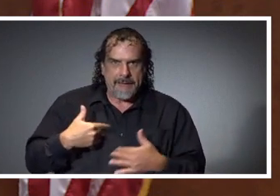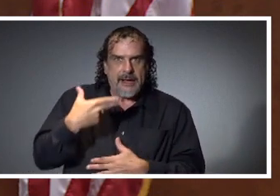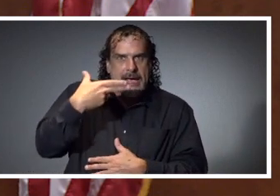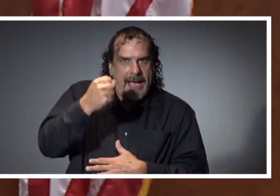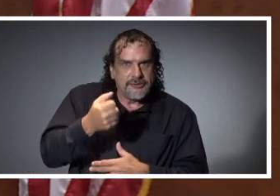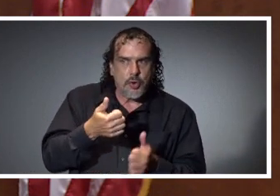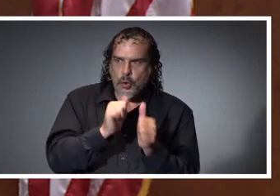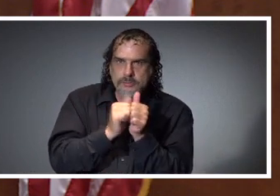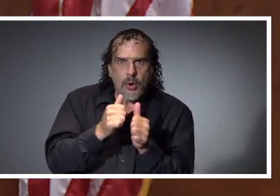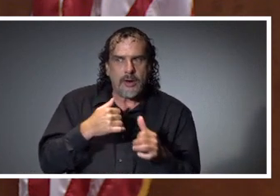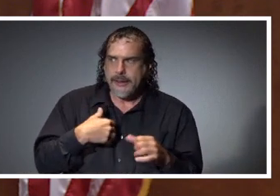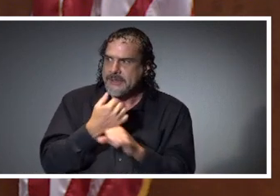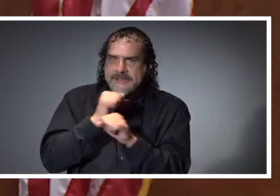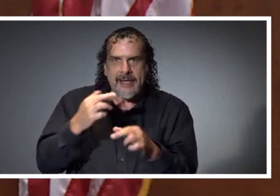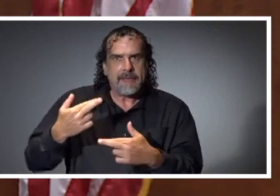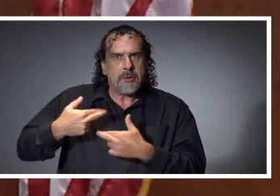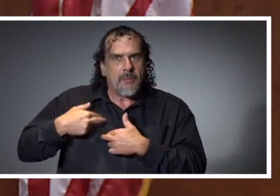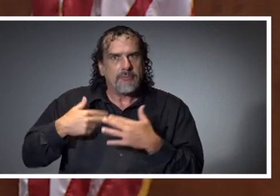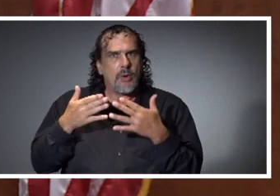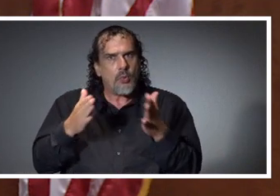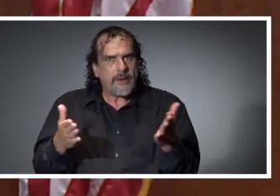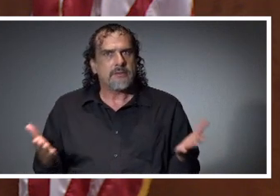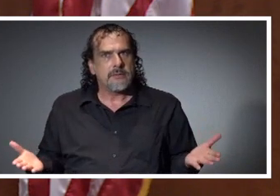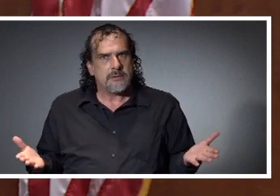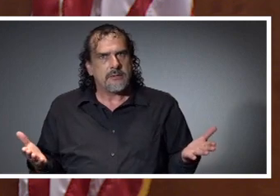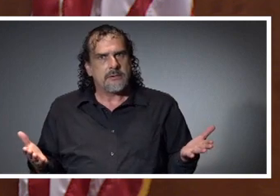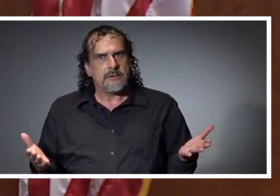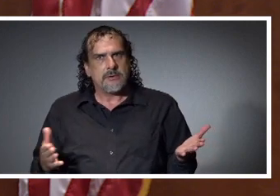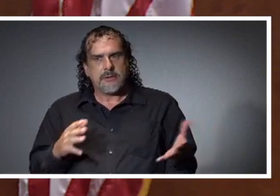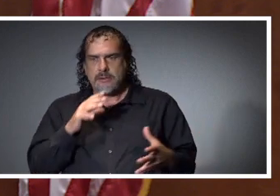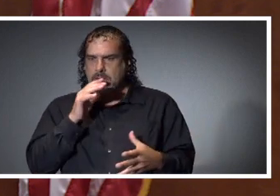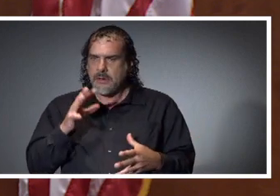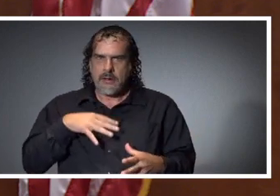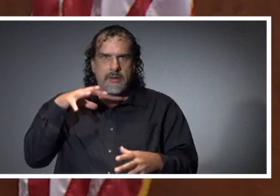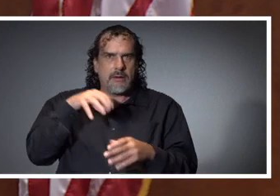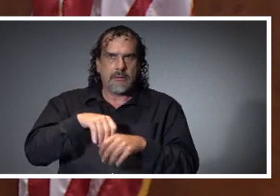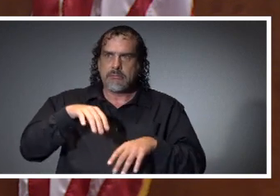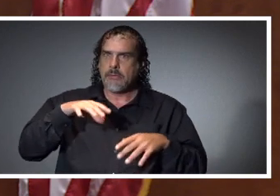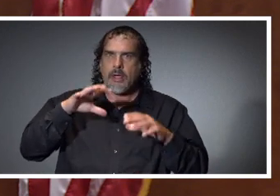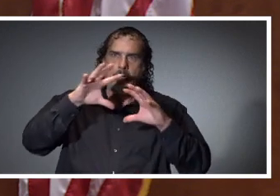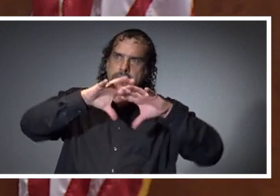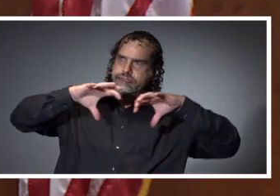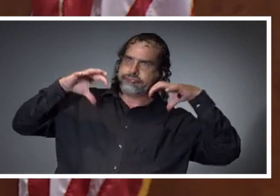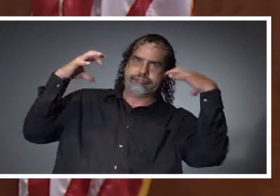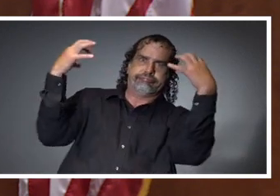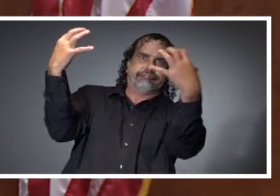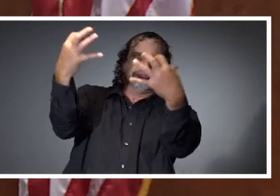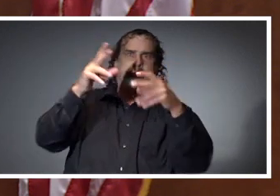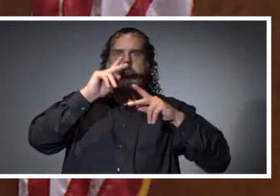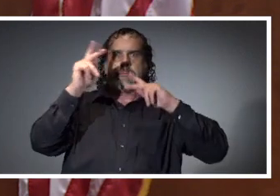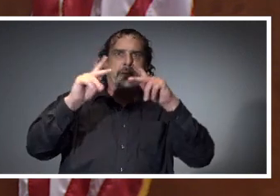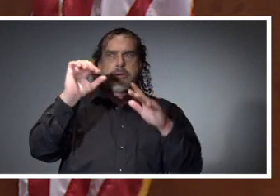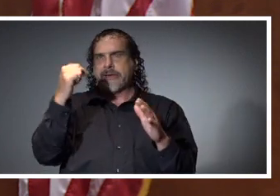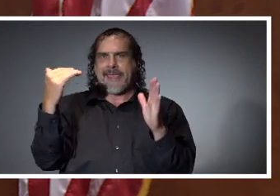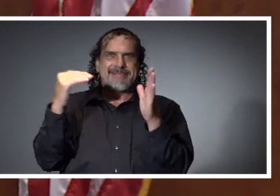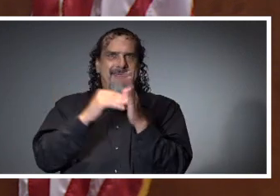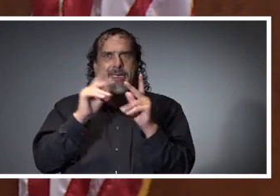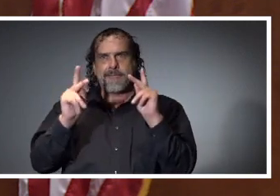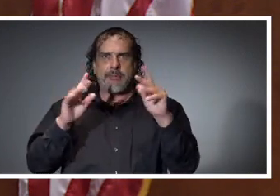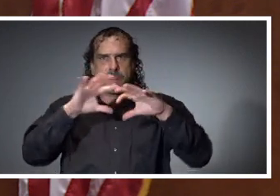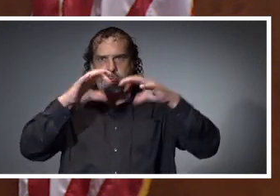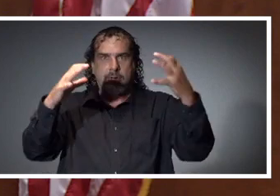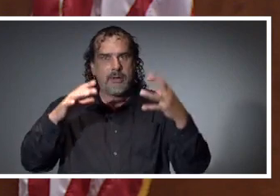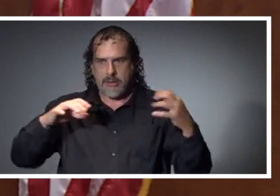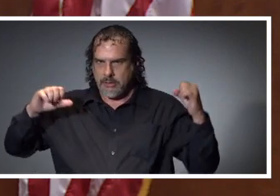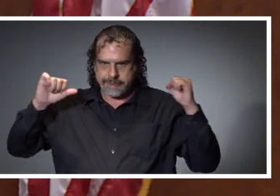a safe, responsible way. That's not going to include tens of thousands of people in the stands, because we know that that's an opportunity